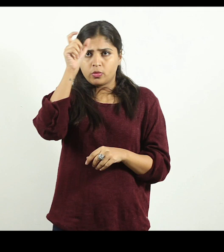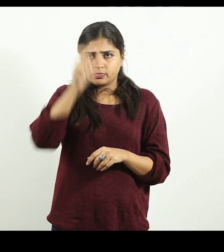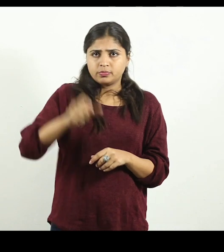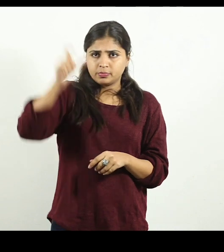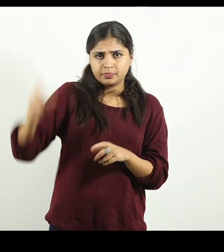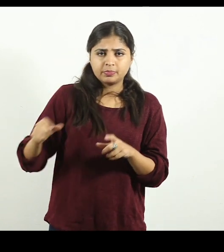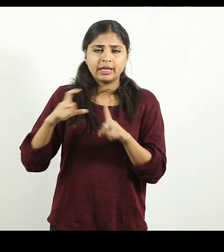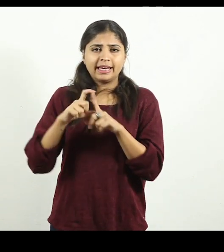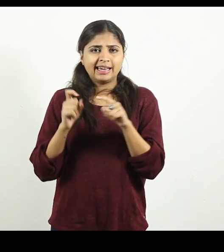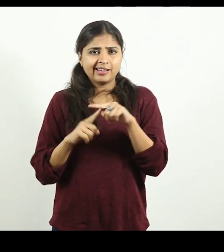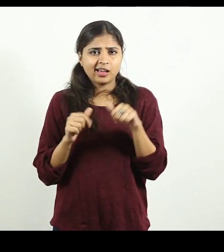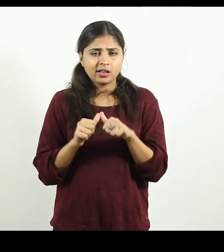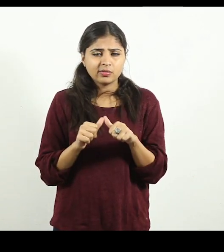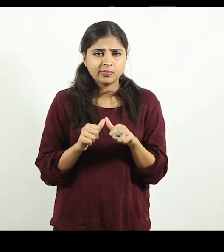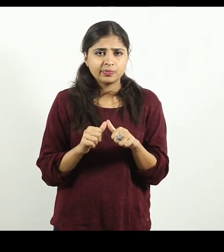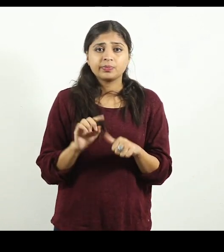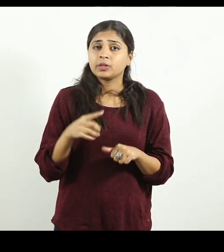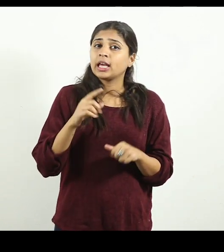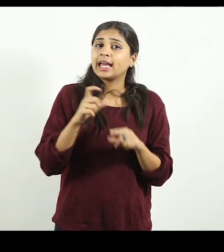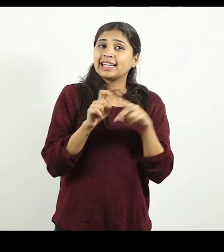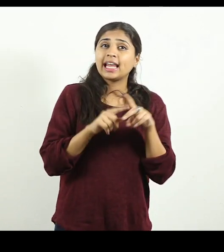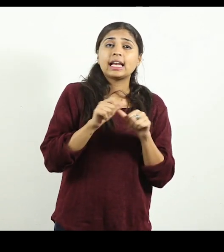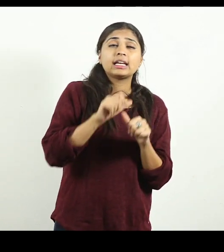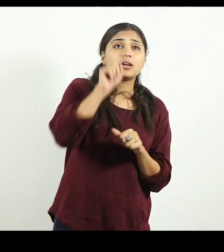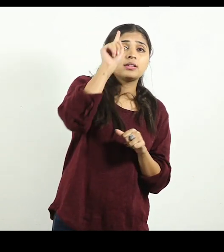Filter group, click Sort. The Sort